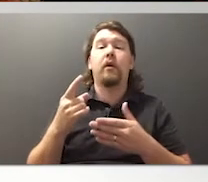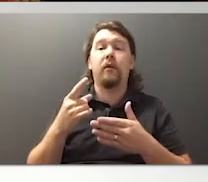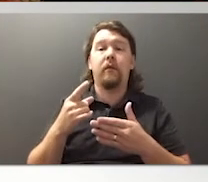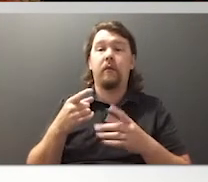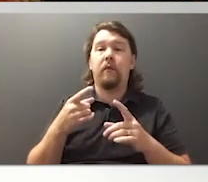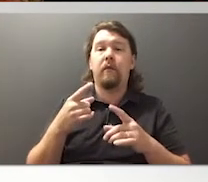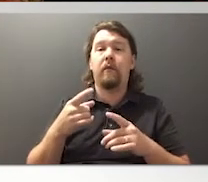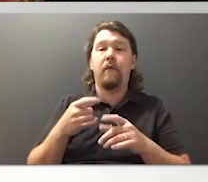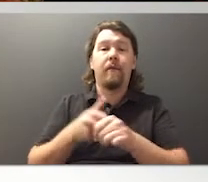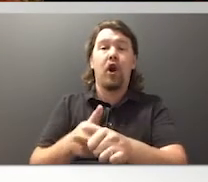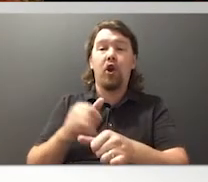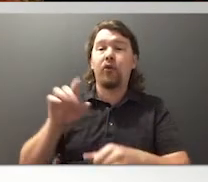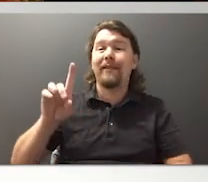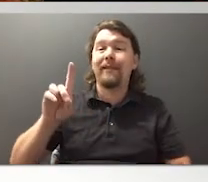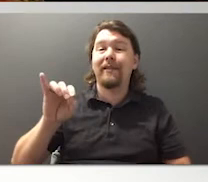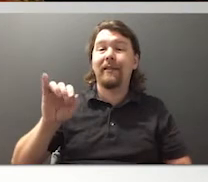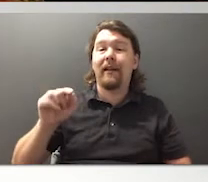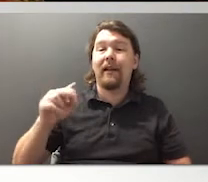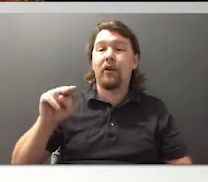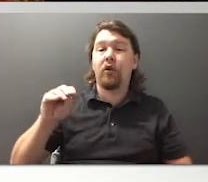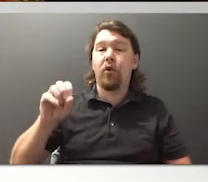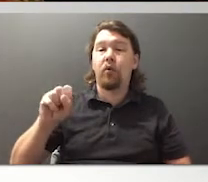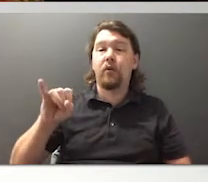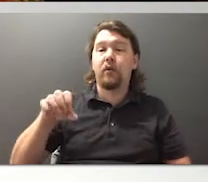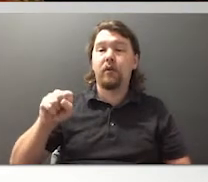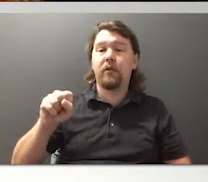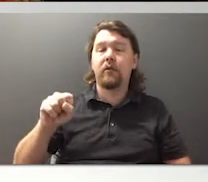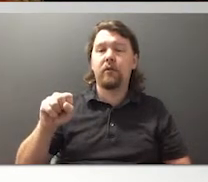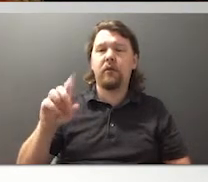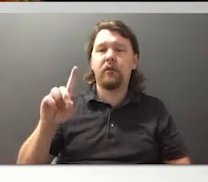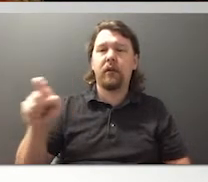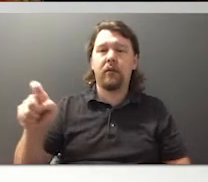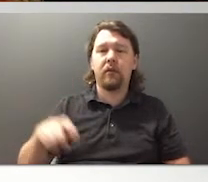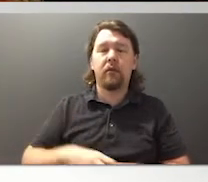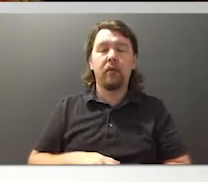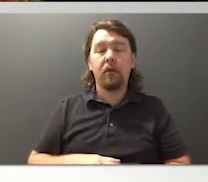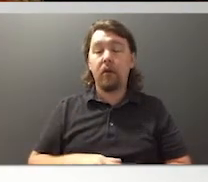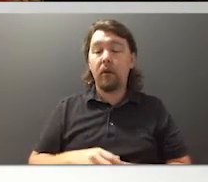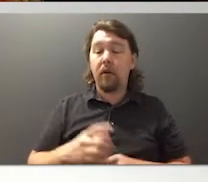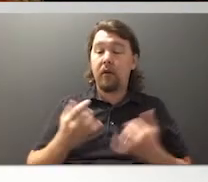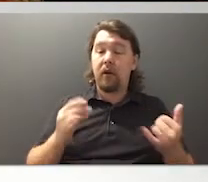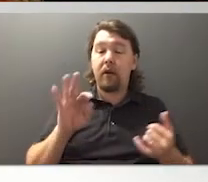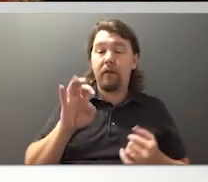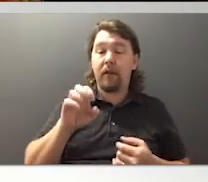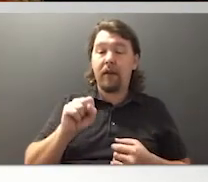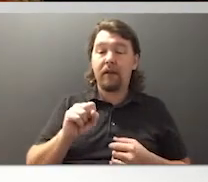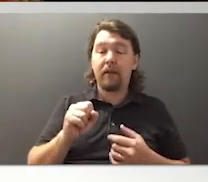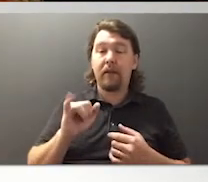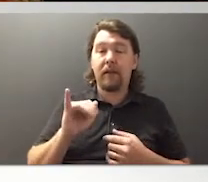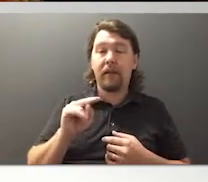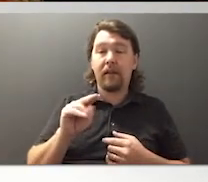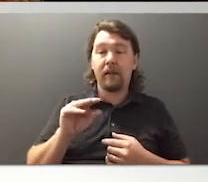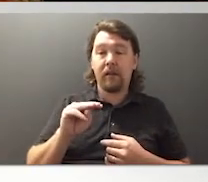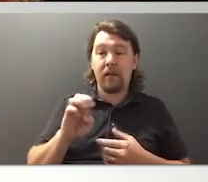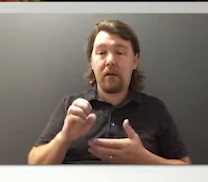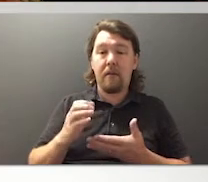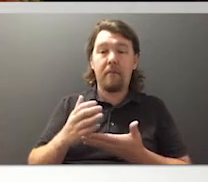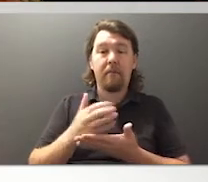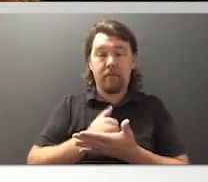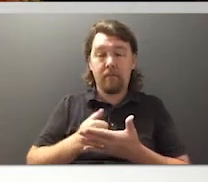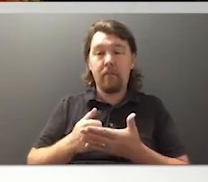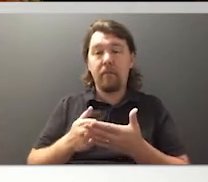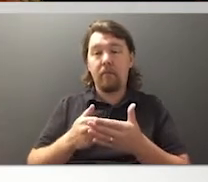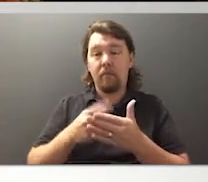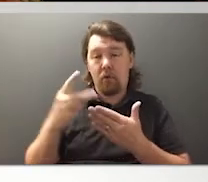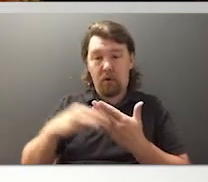So in addition, eligibility for the FES income-based program also does, you